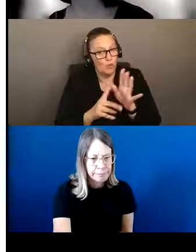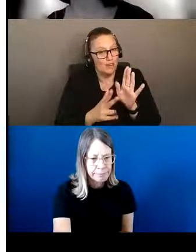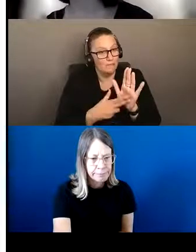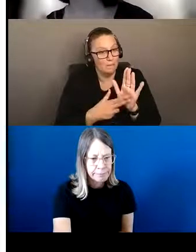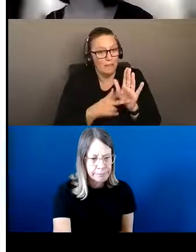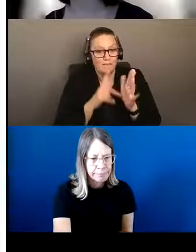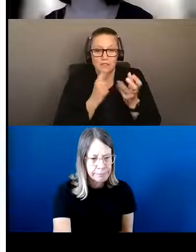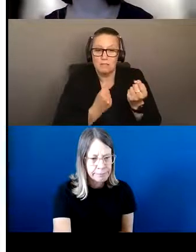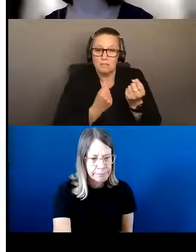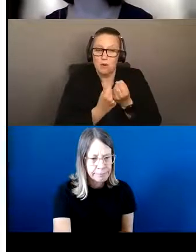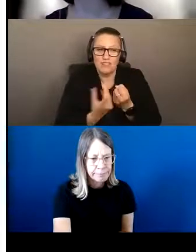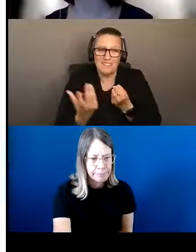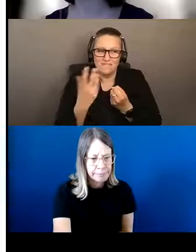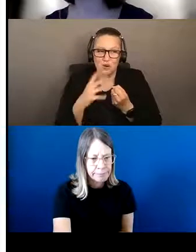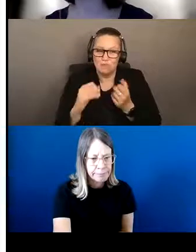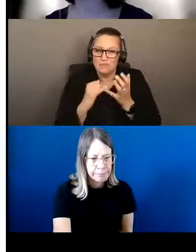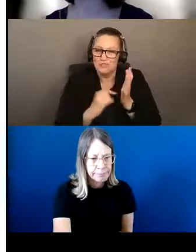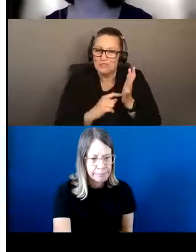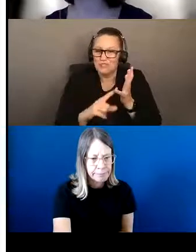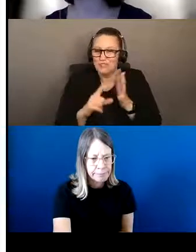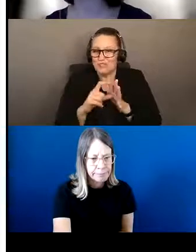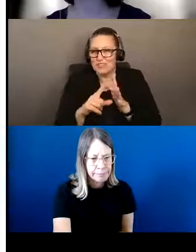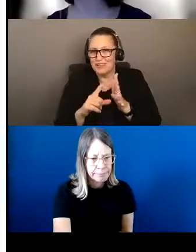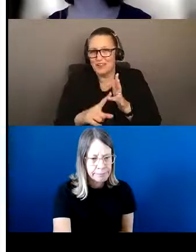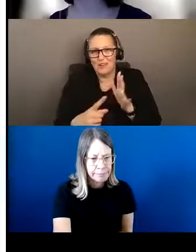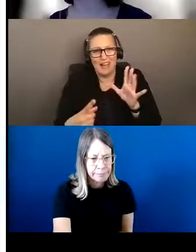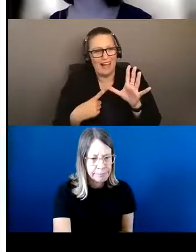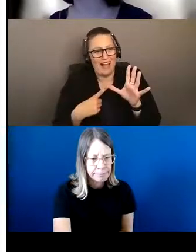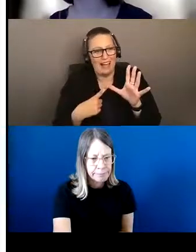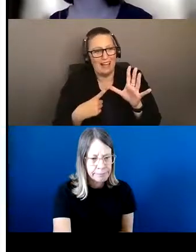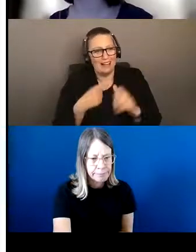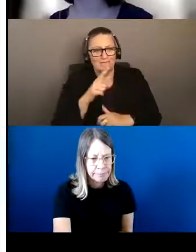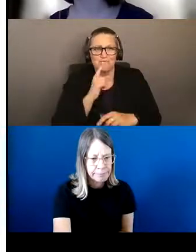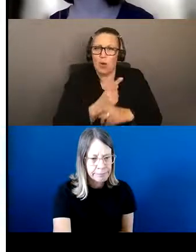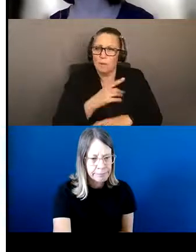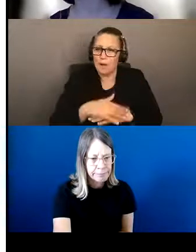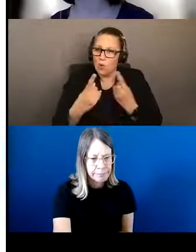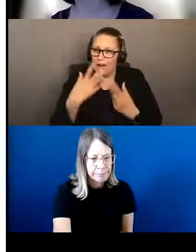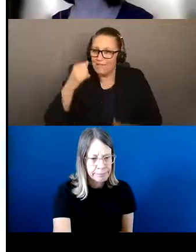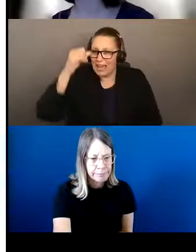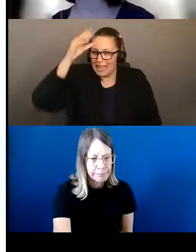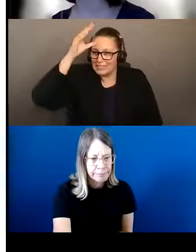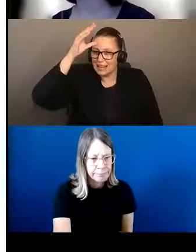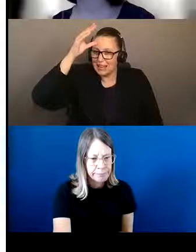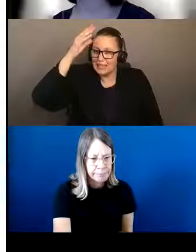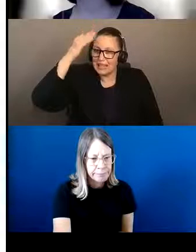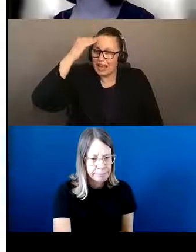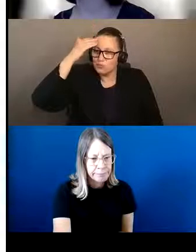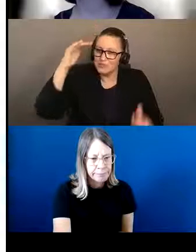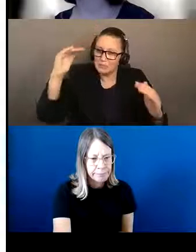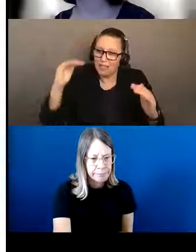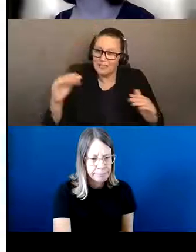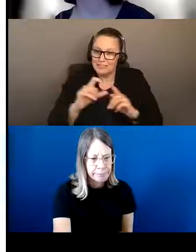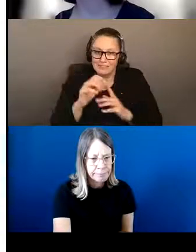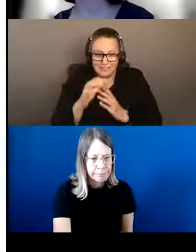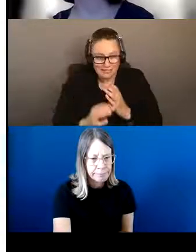based in Sydney that tackles the barriers that artists living with intellectual disability face in assessing conventional education, professional development pathways,